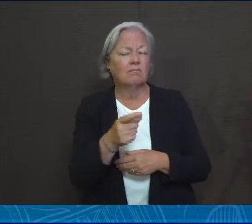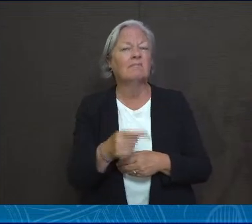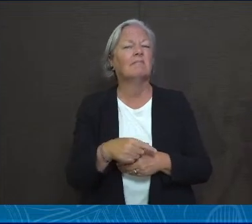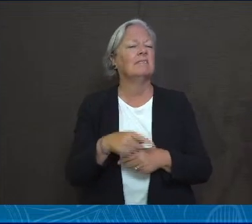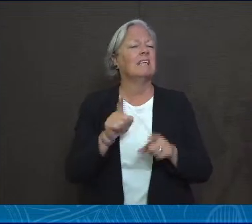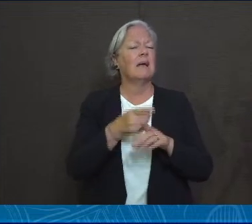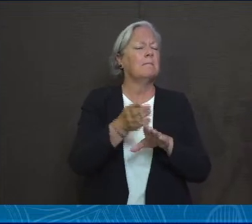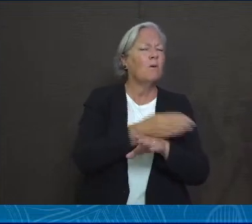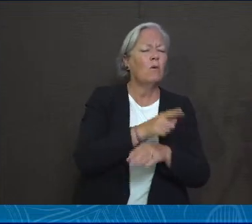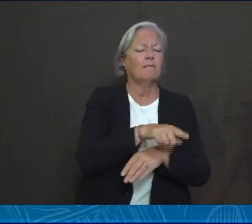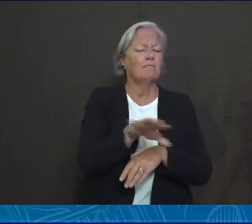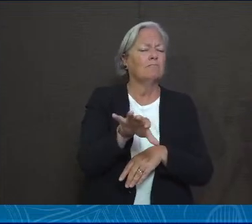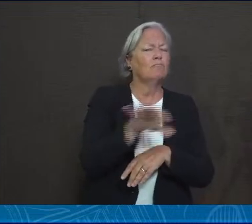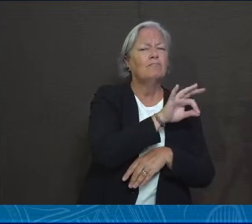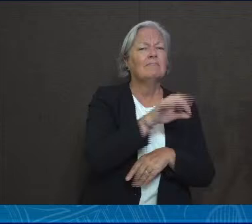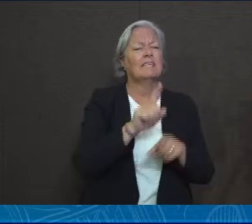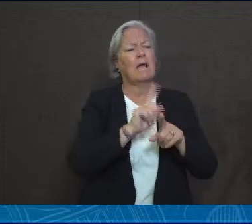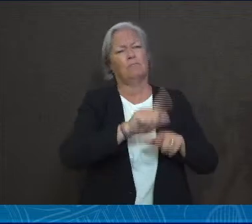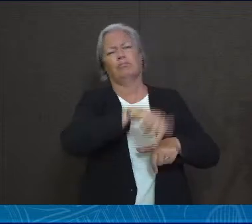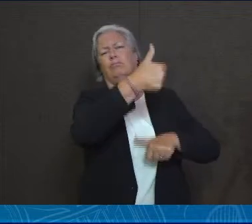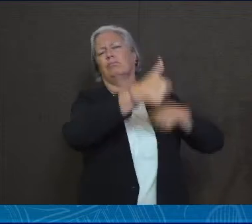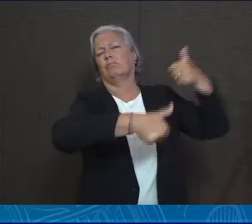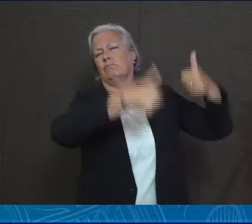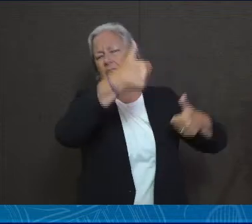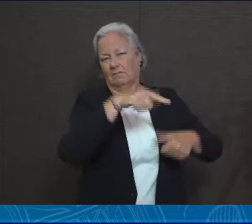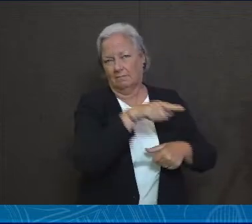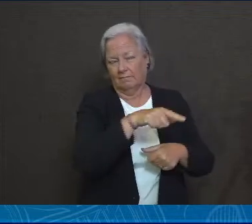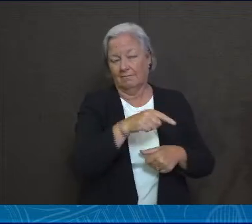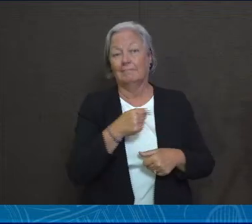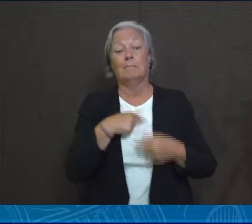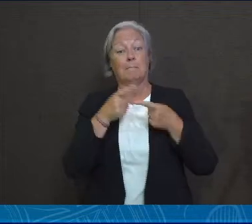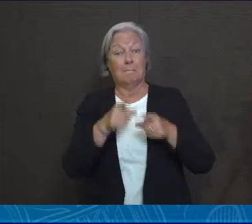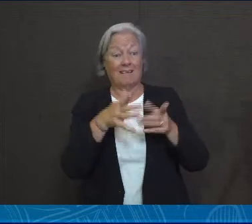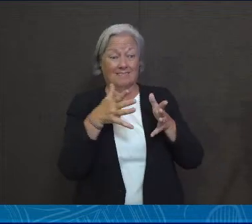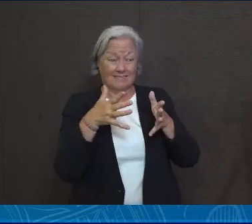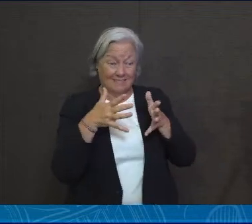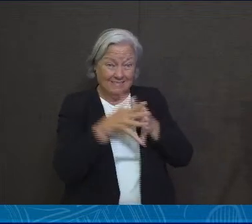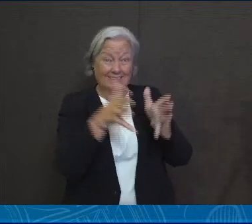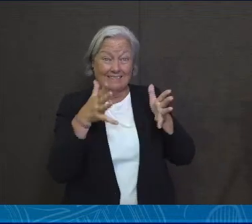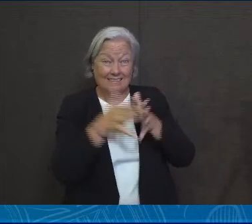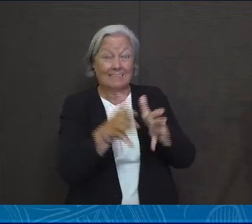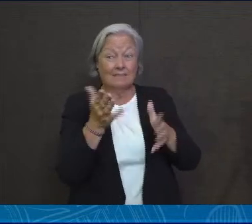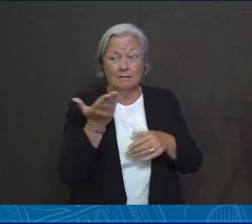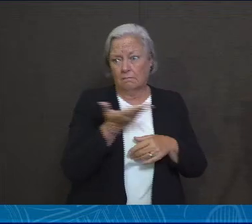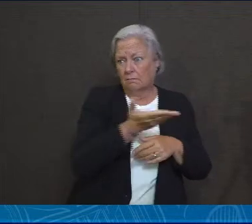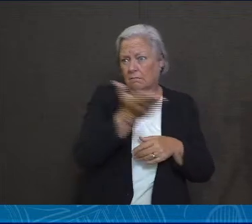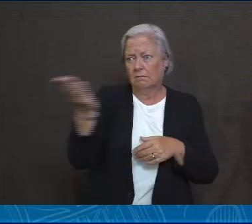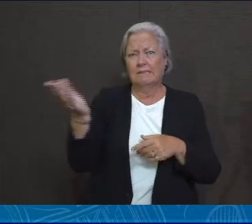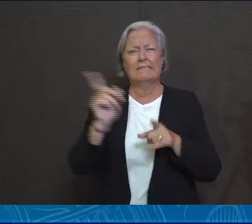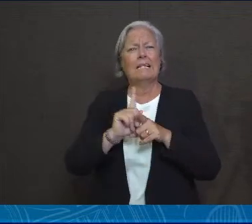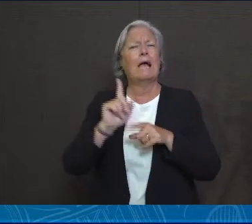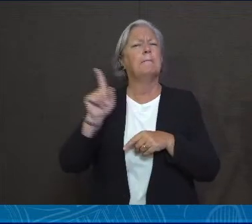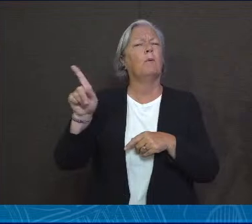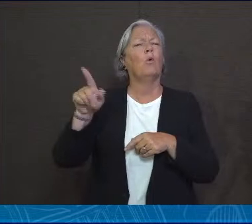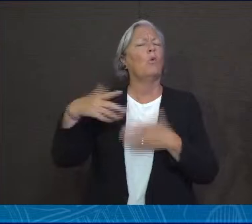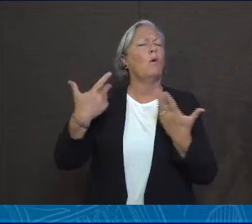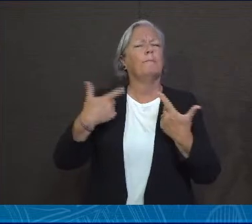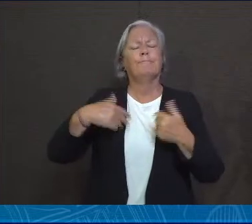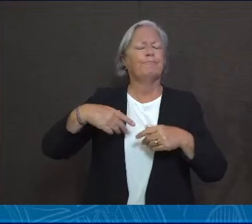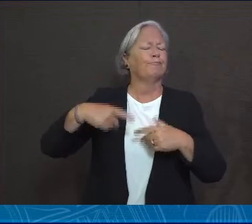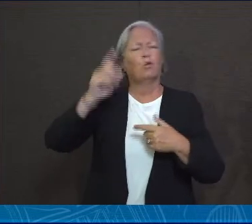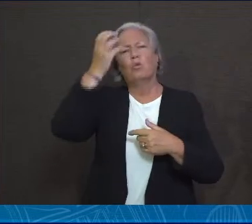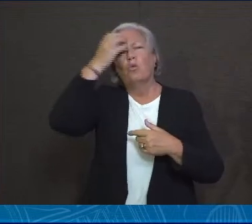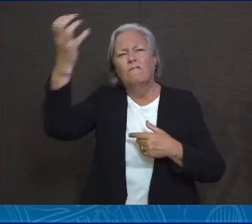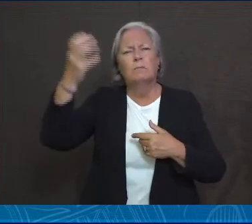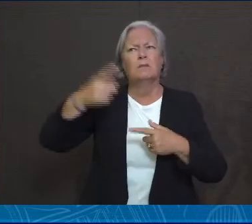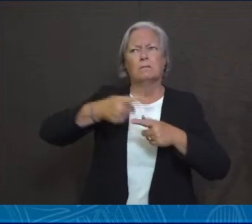and promoted to the cabinet, we have to be able to explain then to political leaders what this is, what the future might be, and why we need to